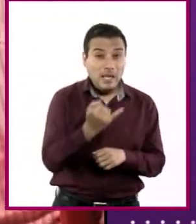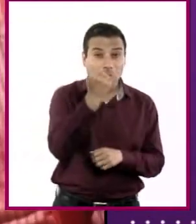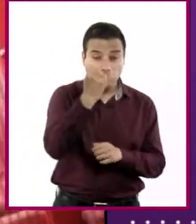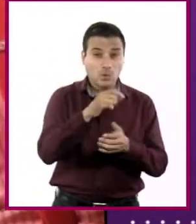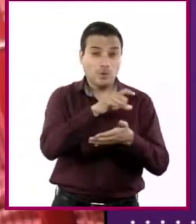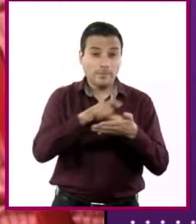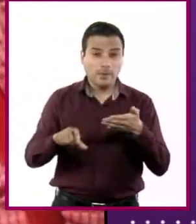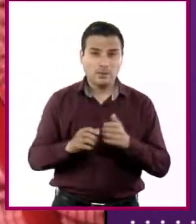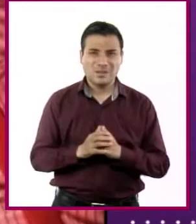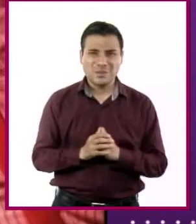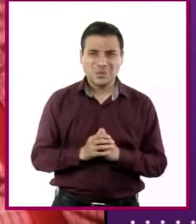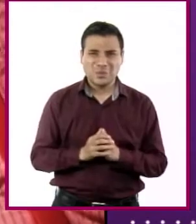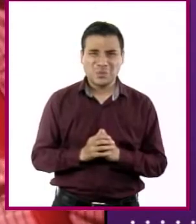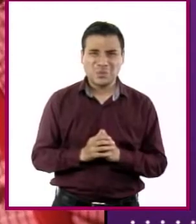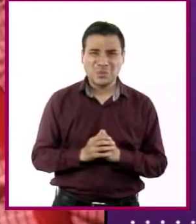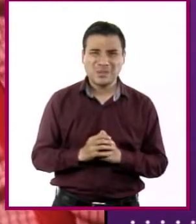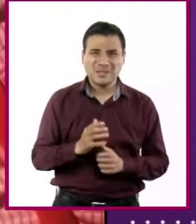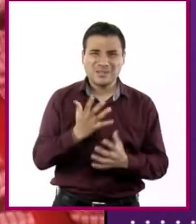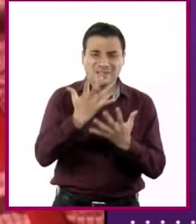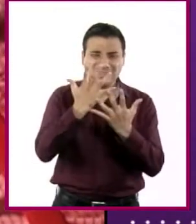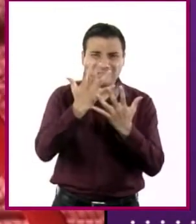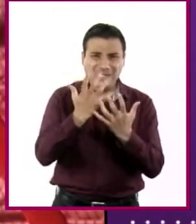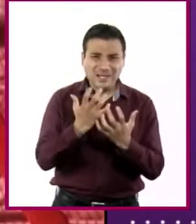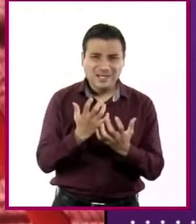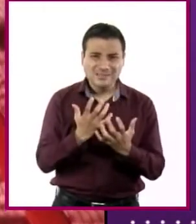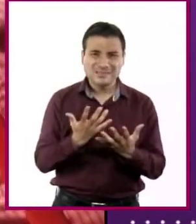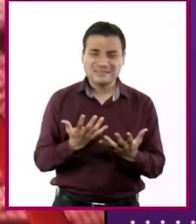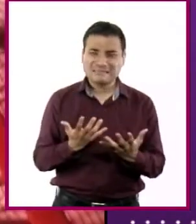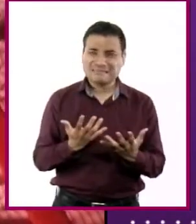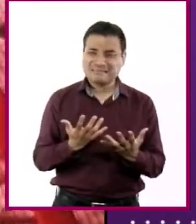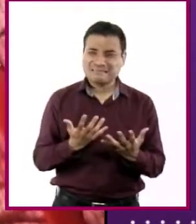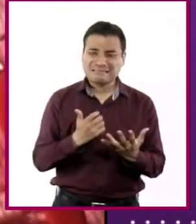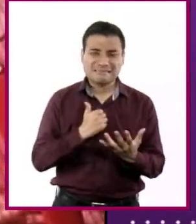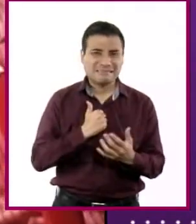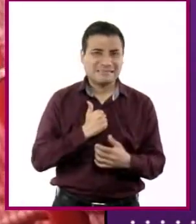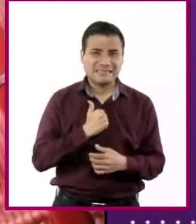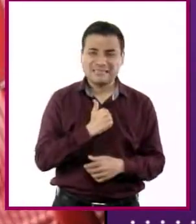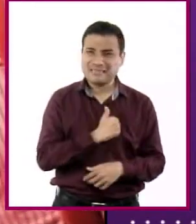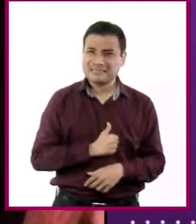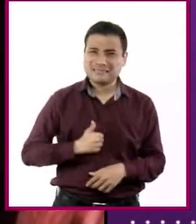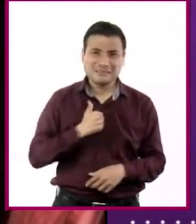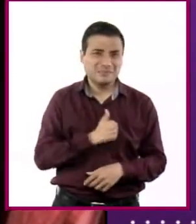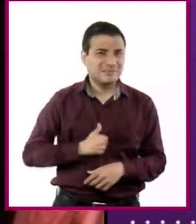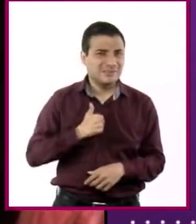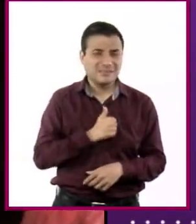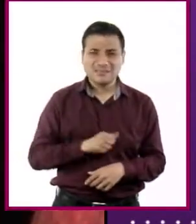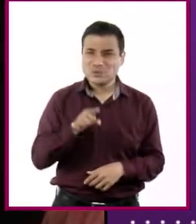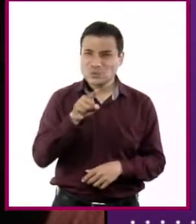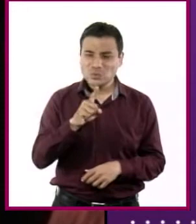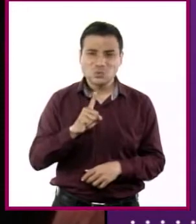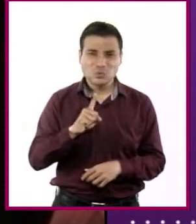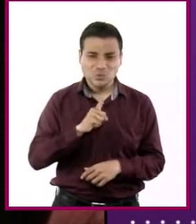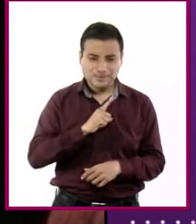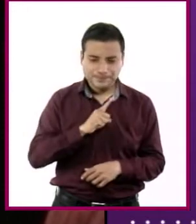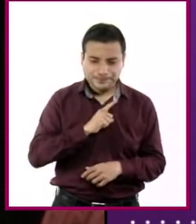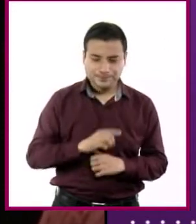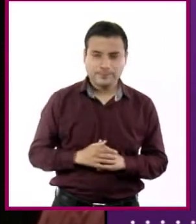That's a very sad future, Mr. Wong. I'm sorry. You'll be so alone. Don't